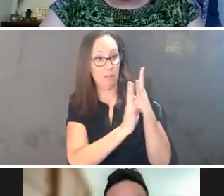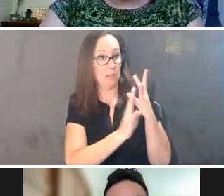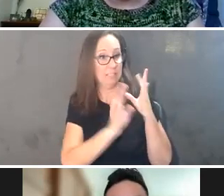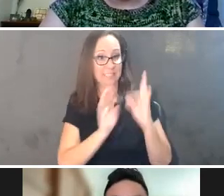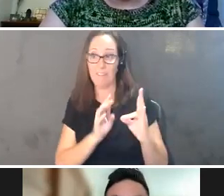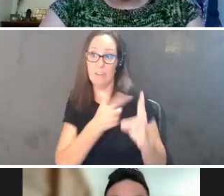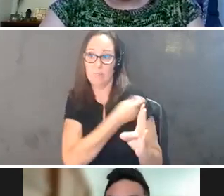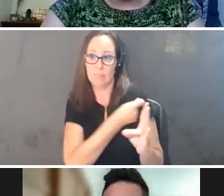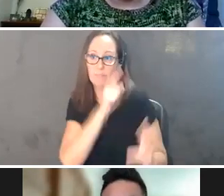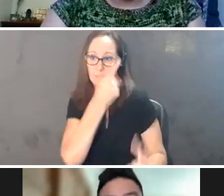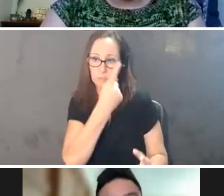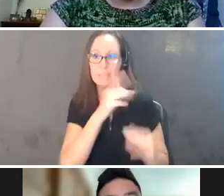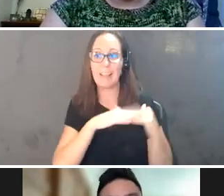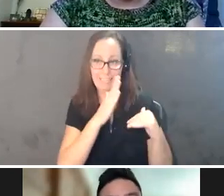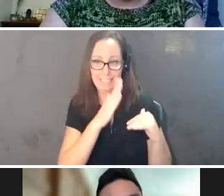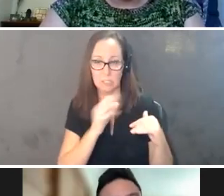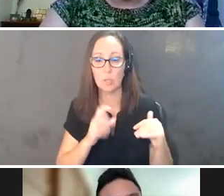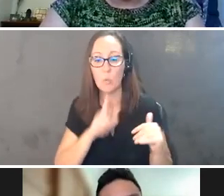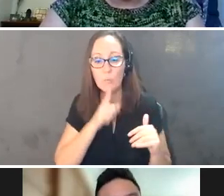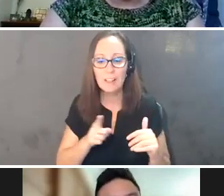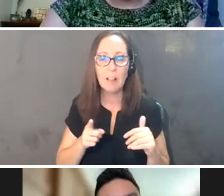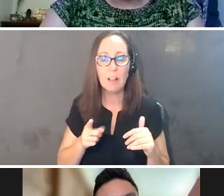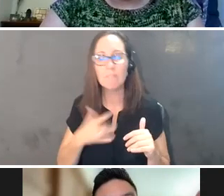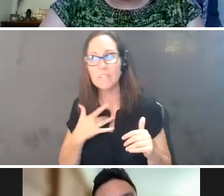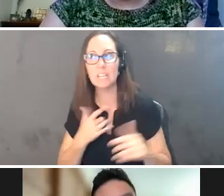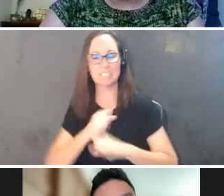look at the kind of real world feeling of safety.